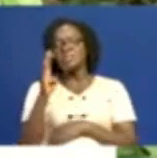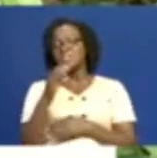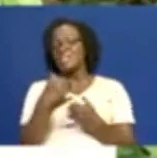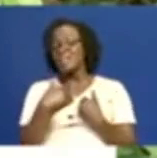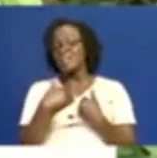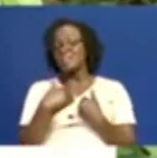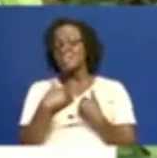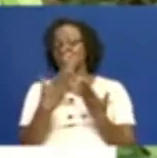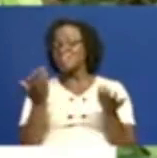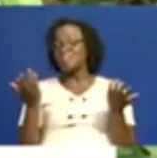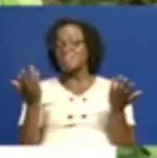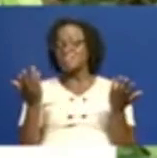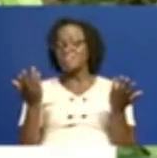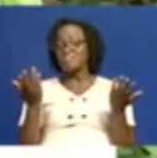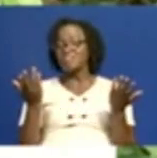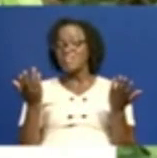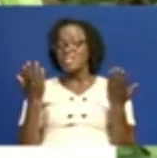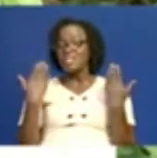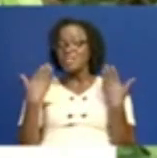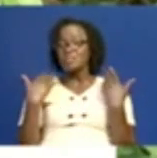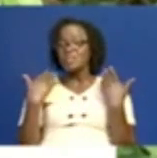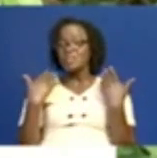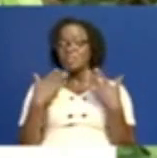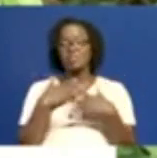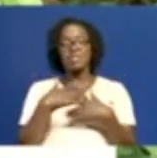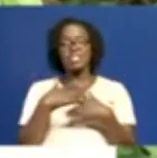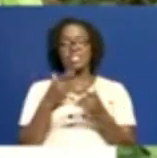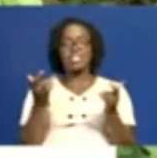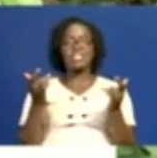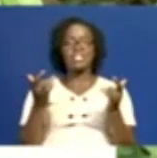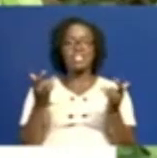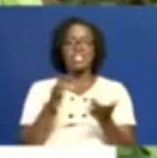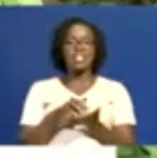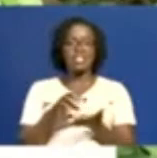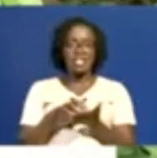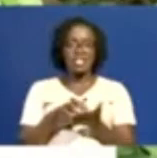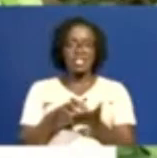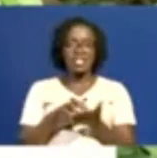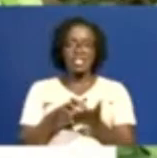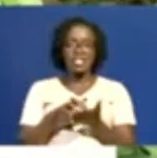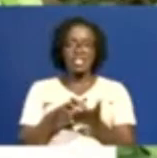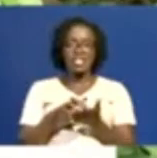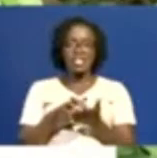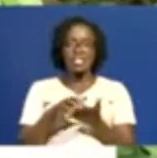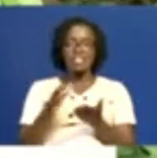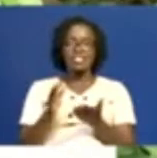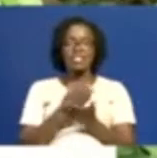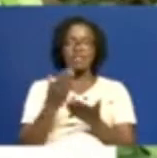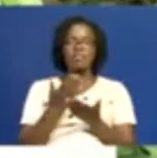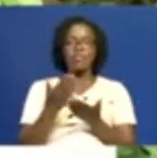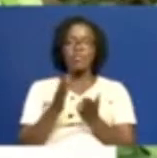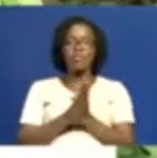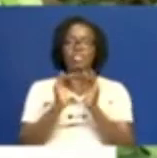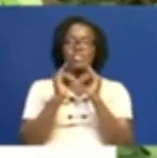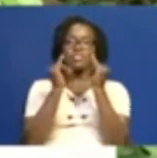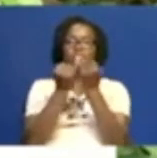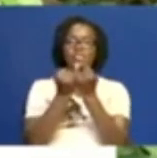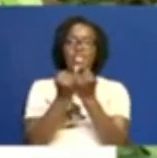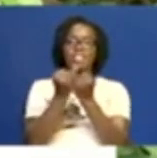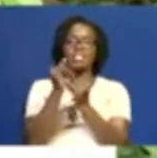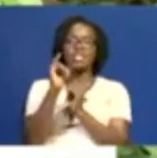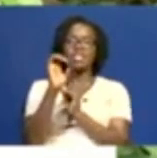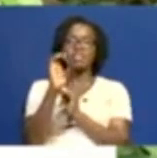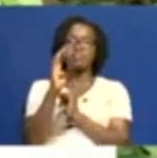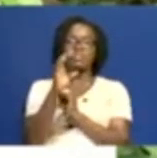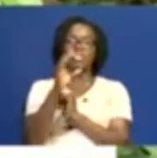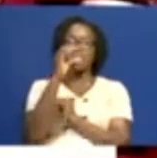So Meru case is going to be an interesting case. It's coming at a time when some of the key institutions like IEBC are